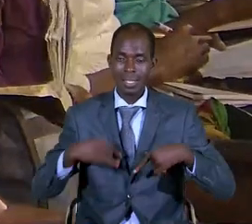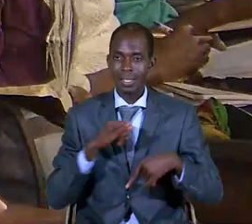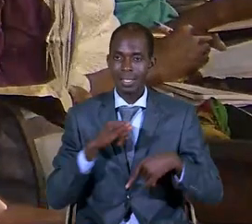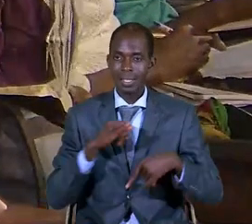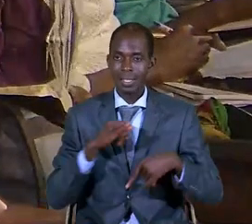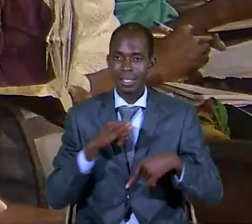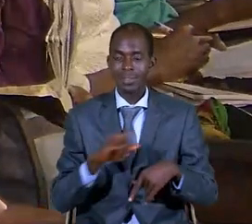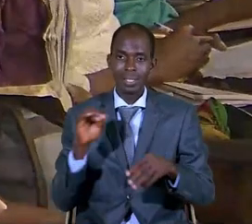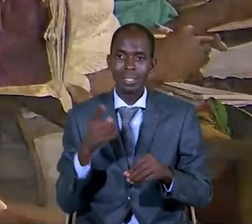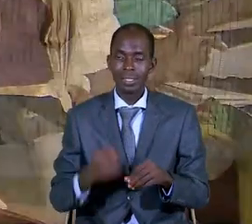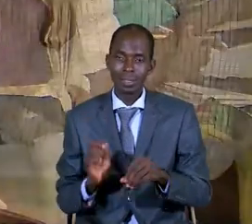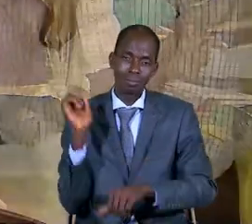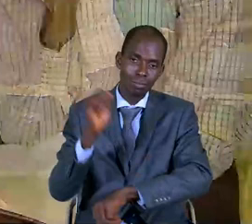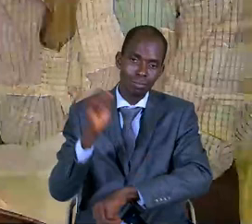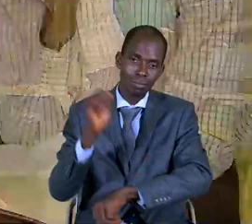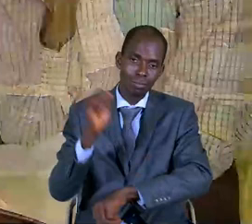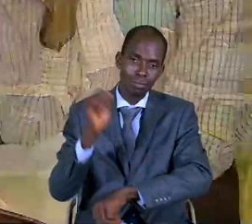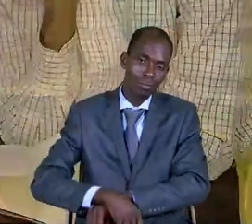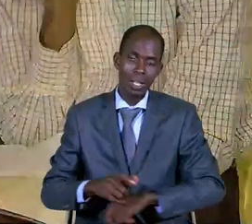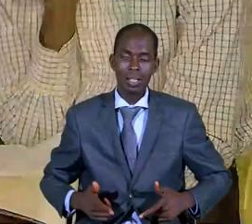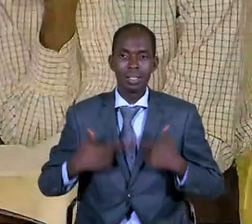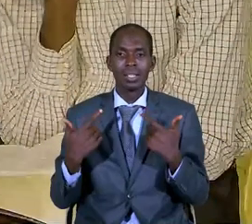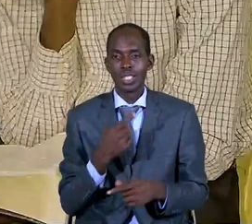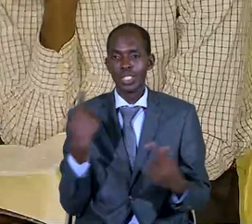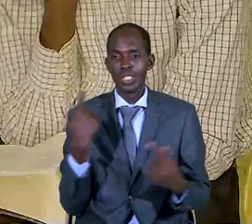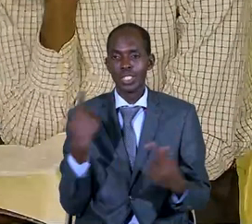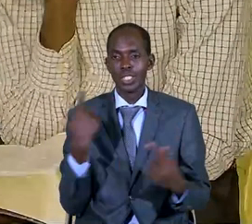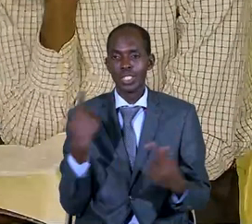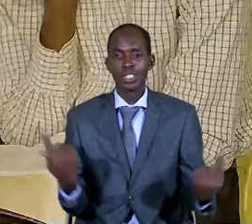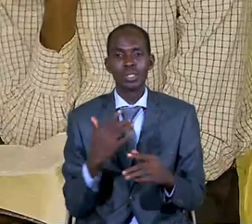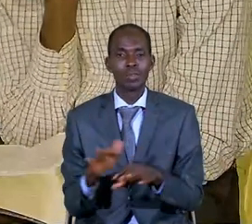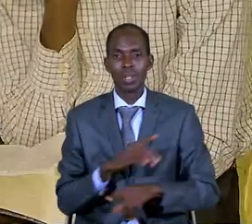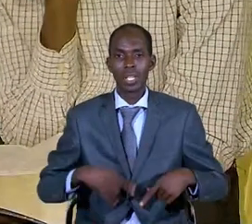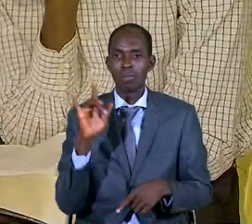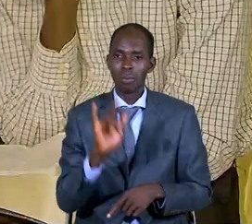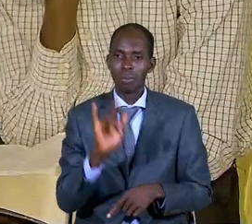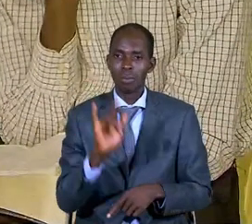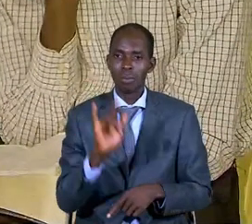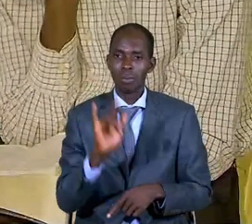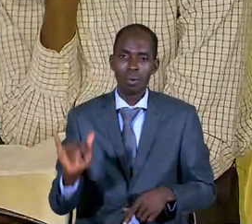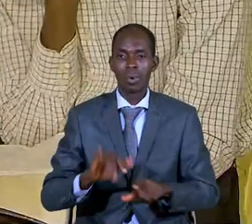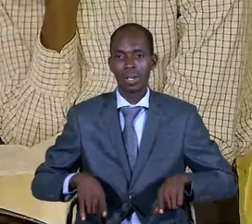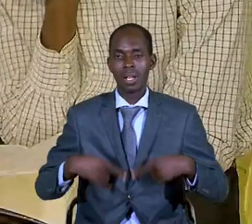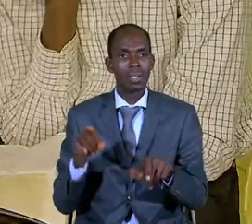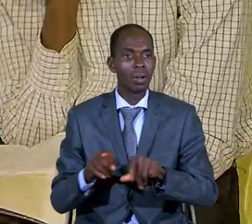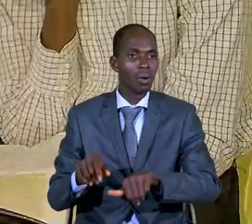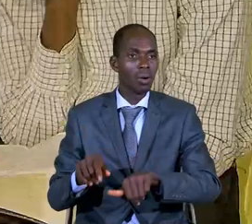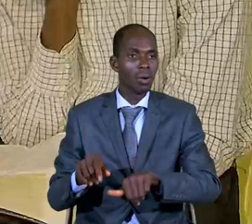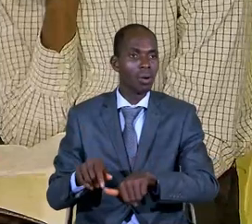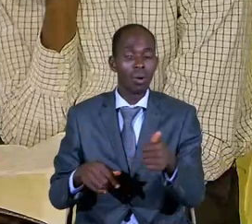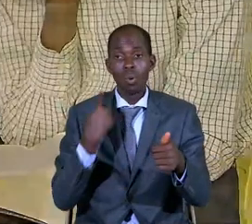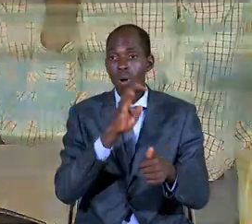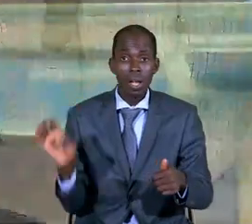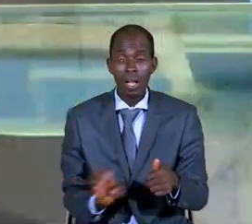life, a sinful life, a common life like everybody else, whosoever committed